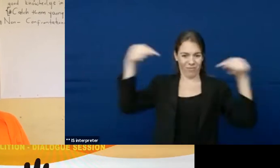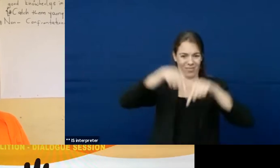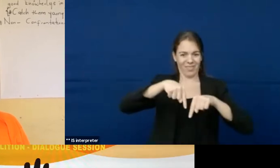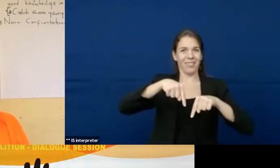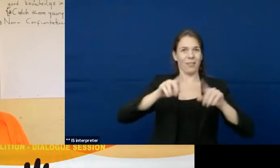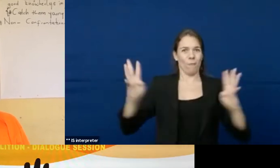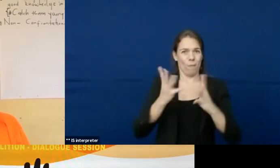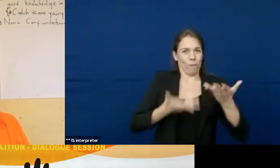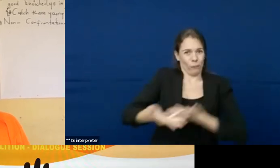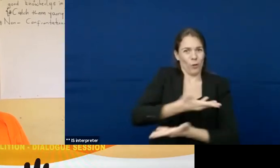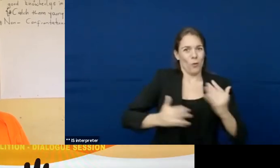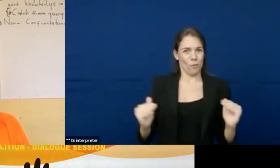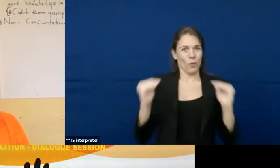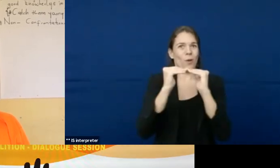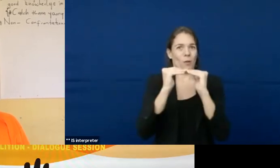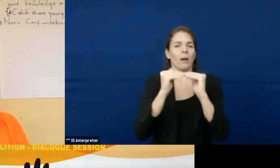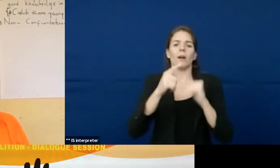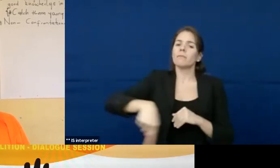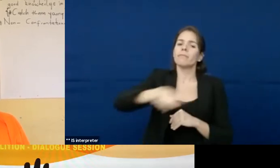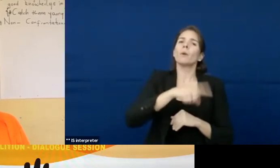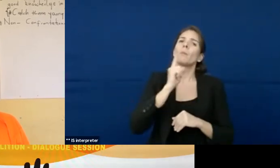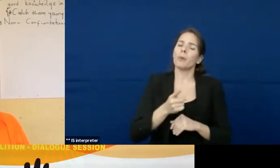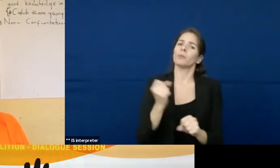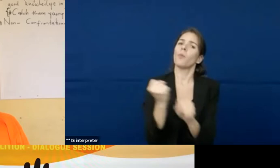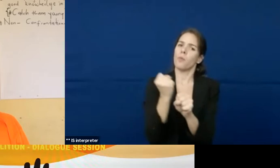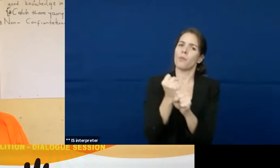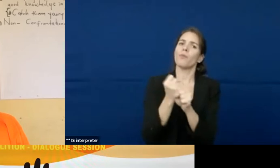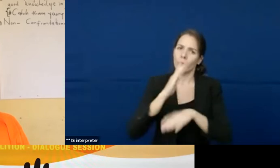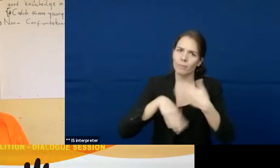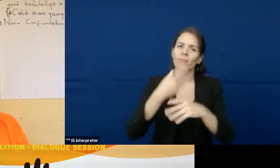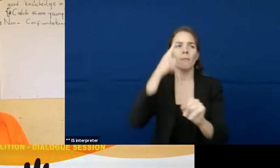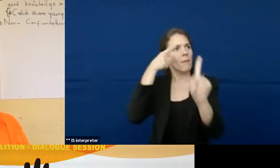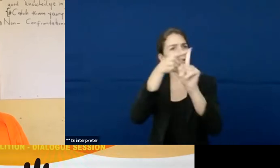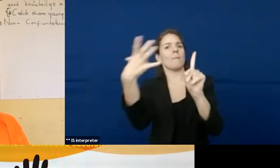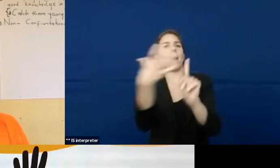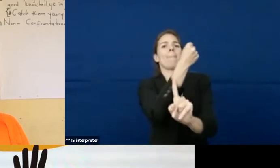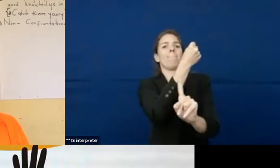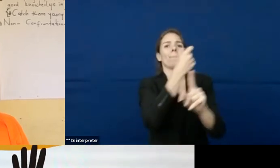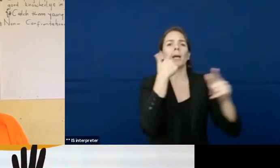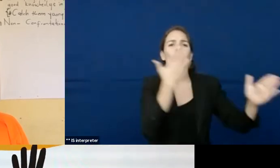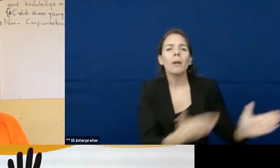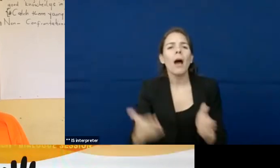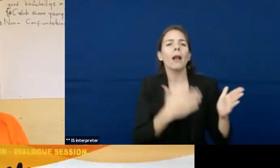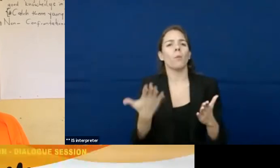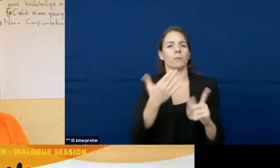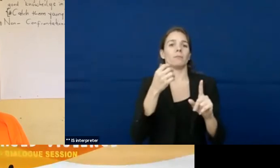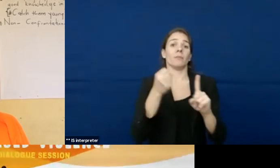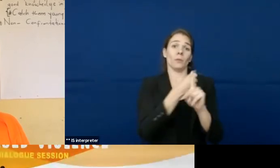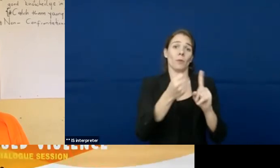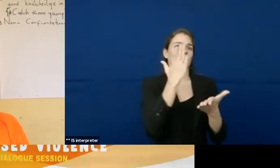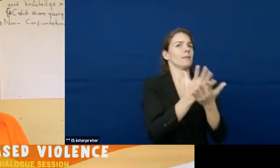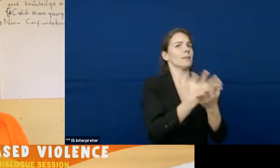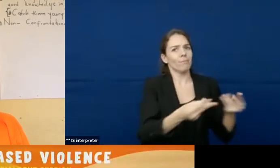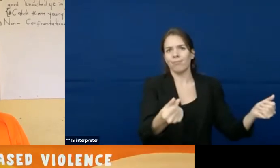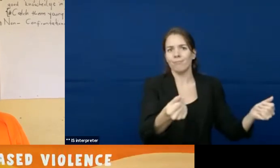young people-led organizations, girl-led organizations to make commitments to end violence against women and girls because they are